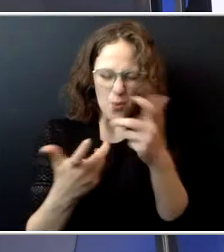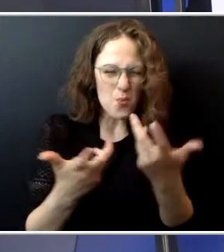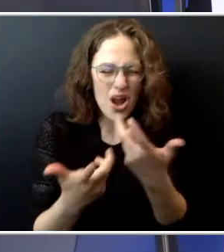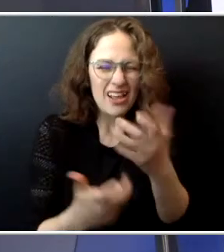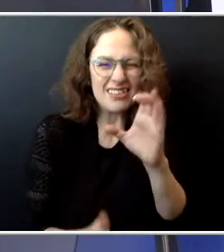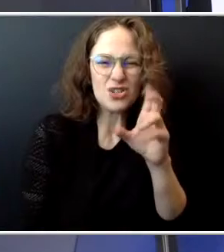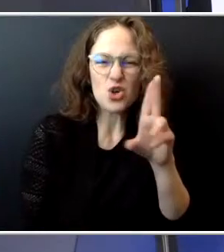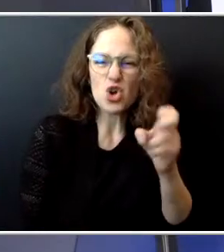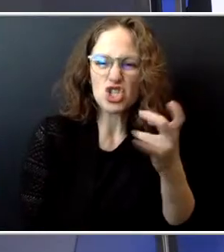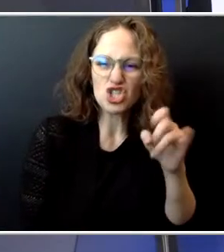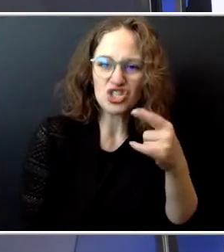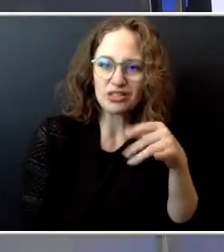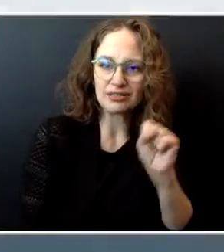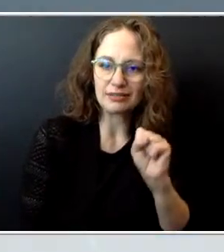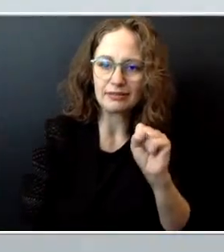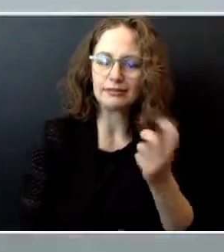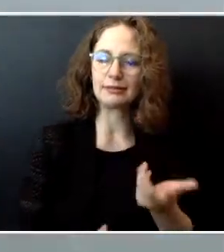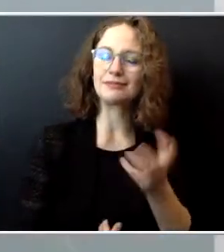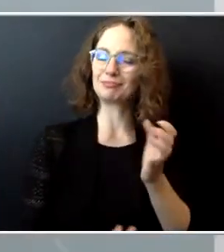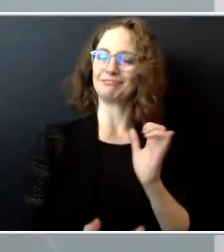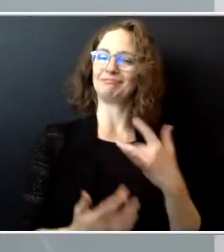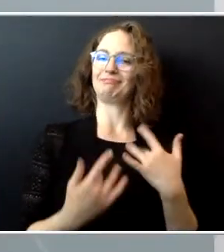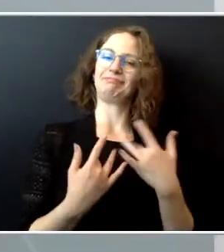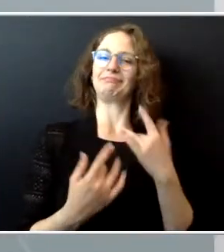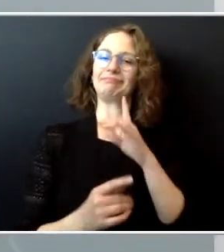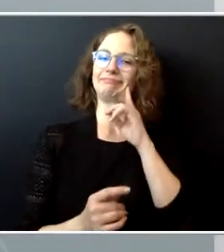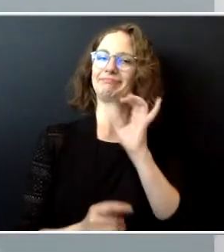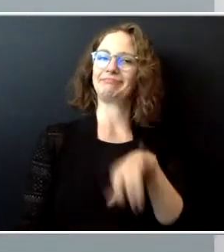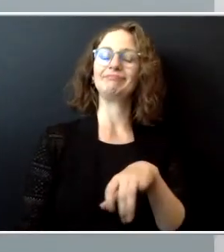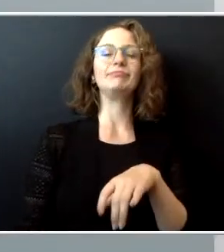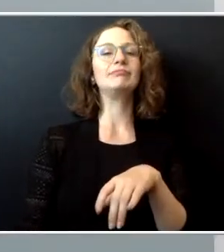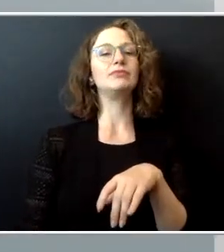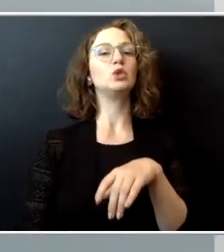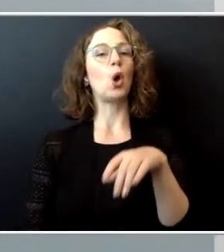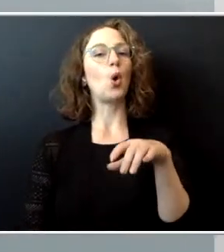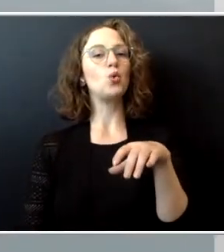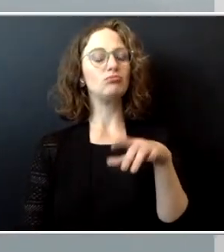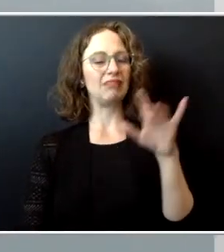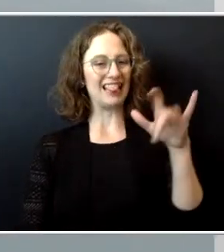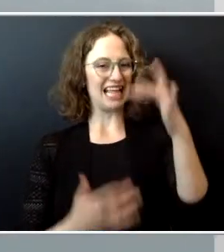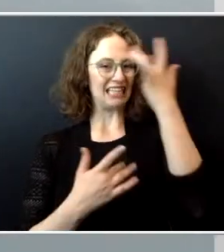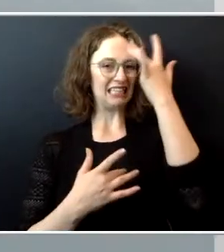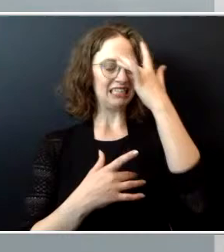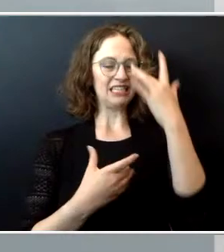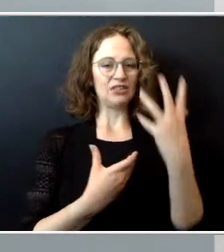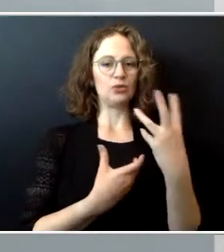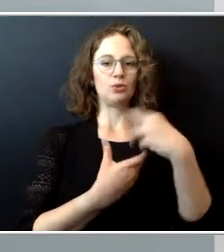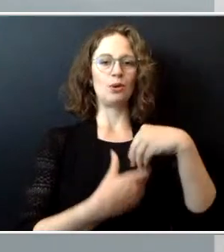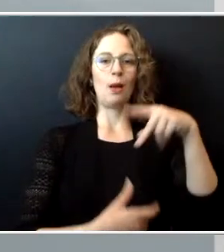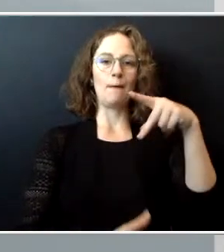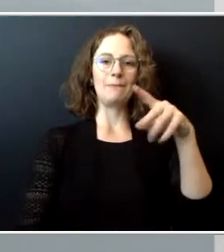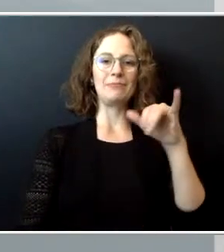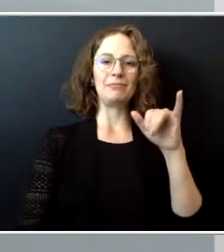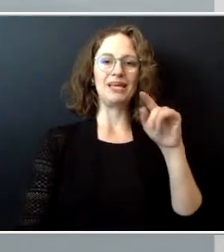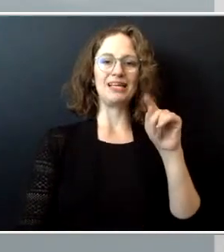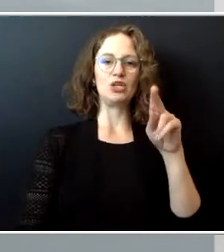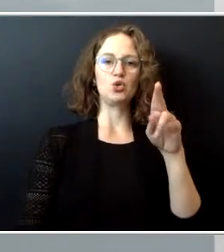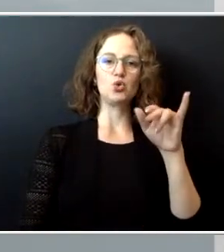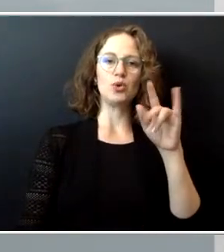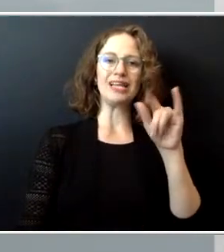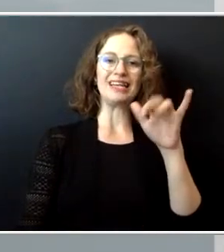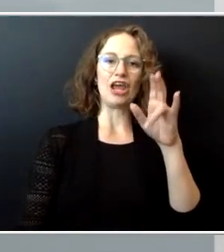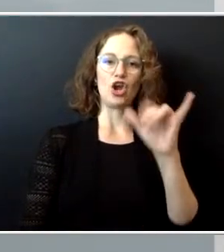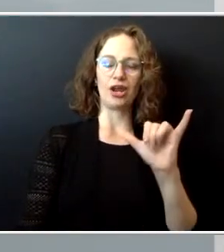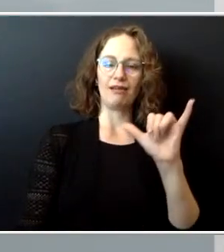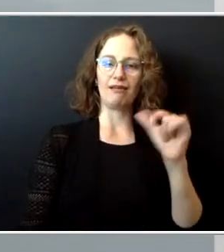So Cushing's, it involves the pituitary gland, which we can see here in this illustration. A tiny gland at the